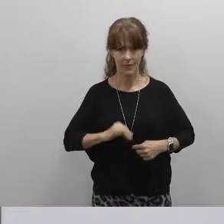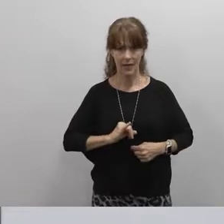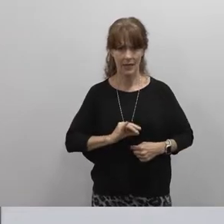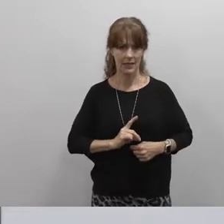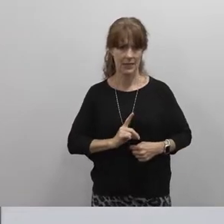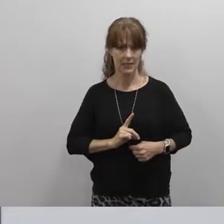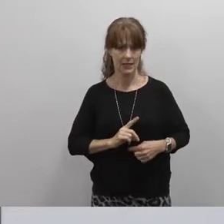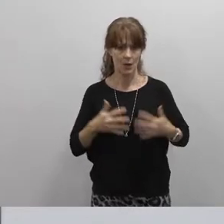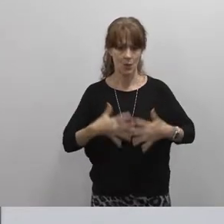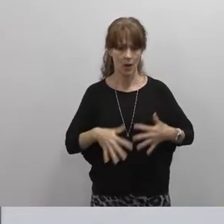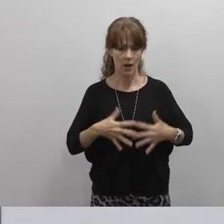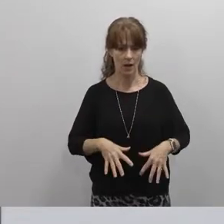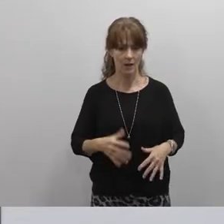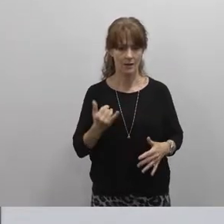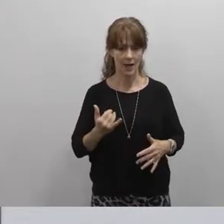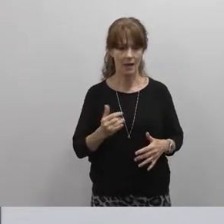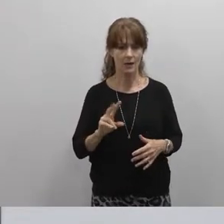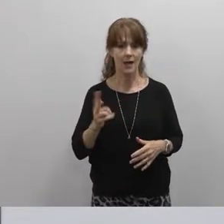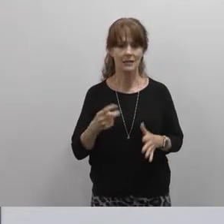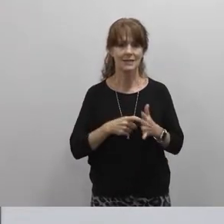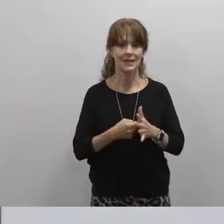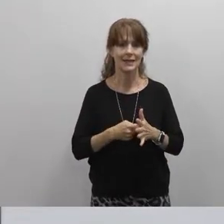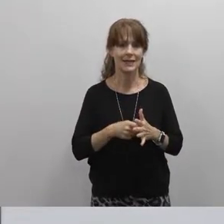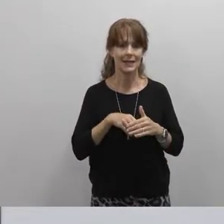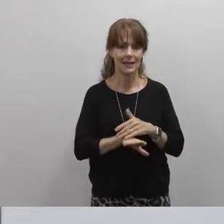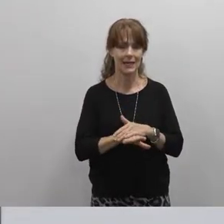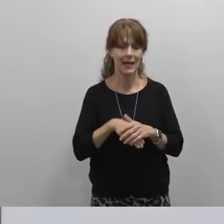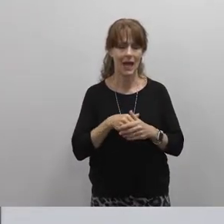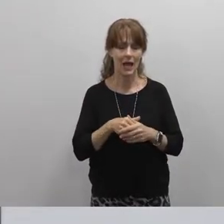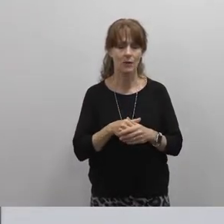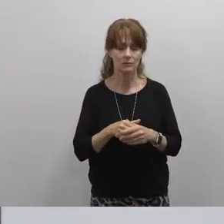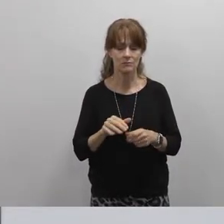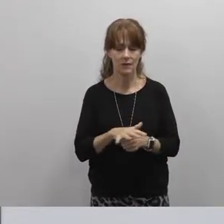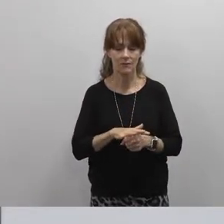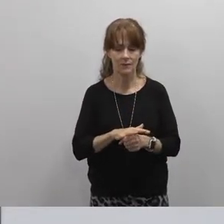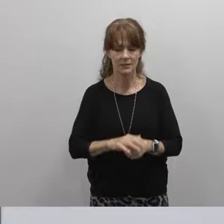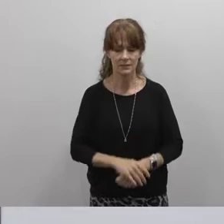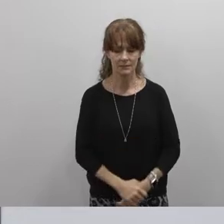in fact, wear their ID badge because that's now going to double as their key card to get into spaces.